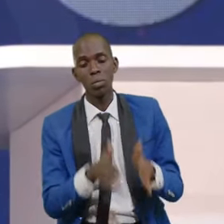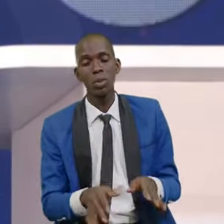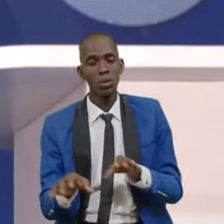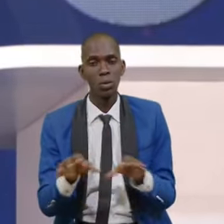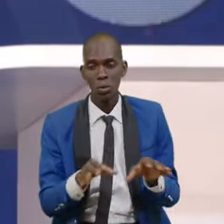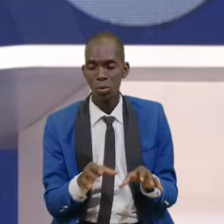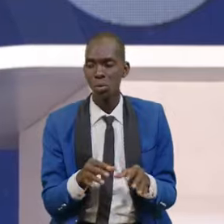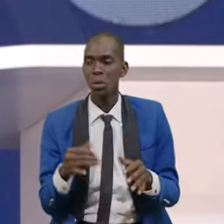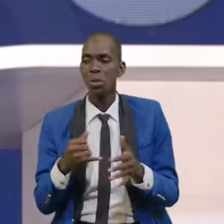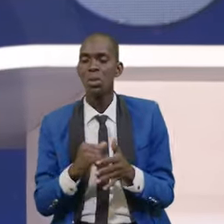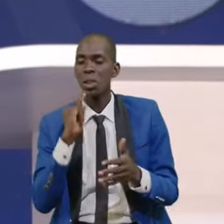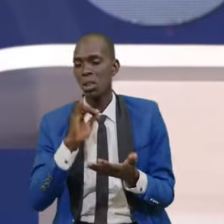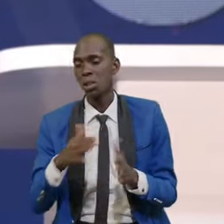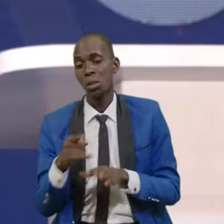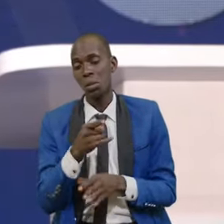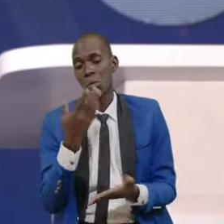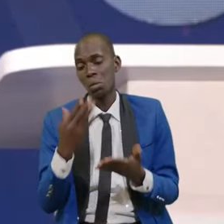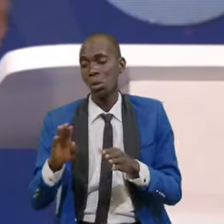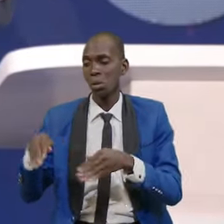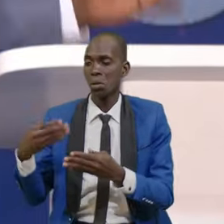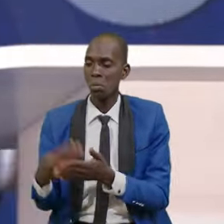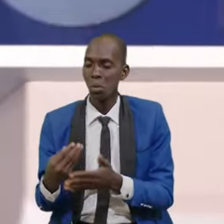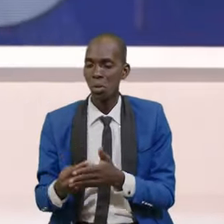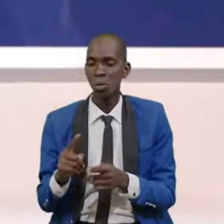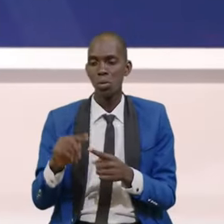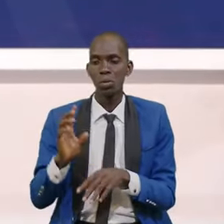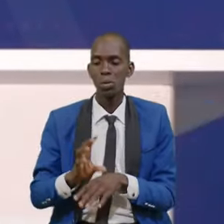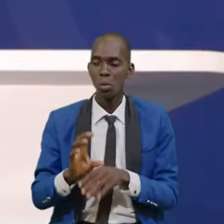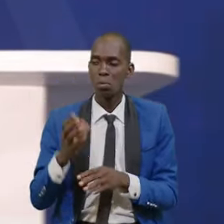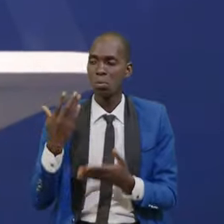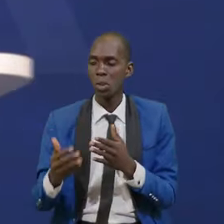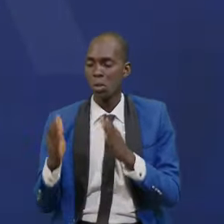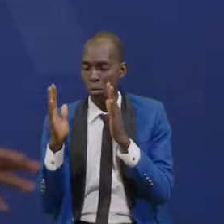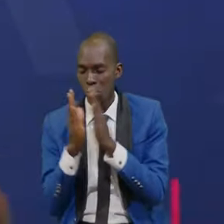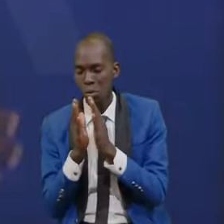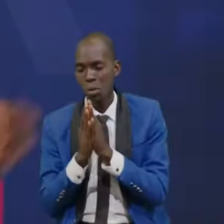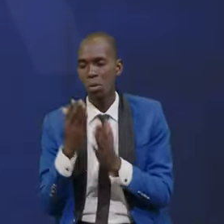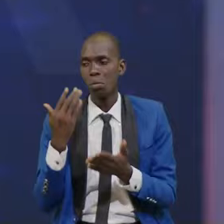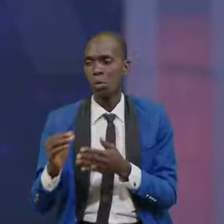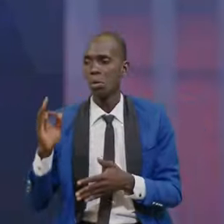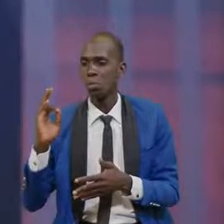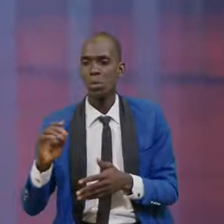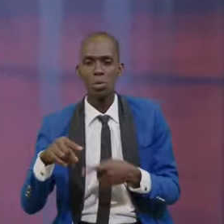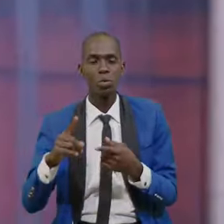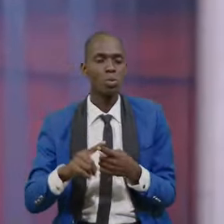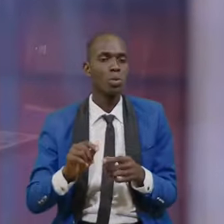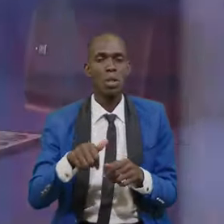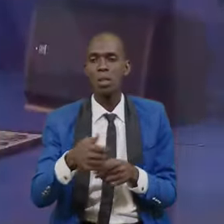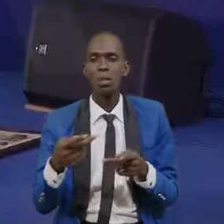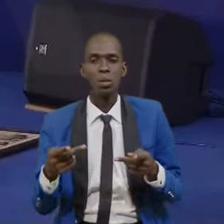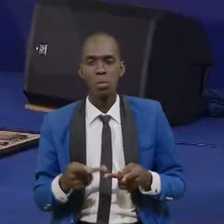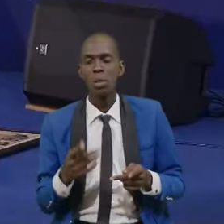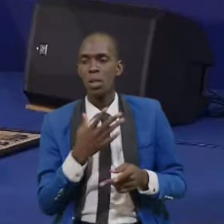He might even preach. He might even pray. He might go to, you know, whatever area and say, I'm delivering